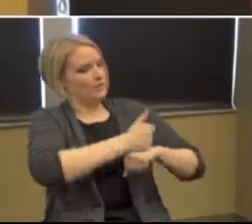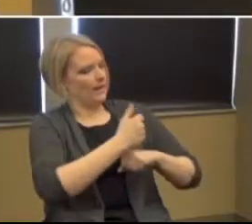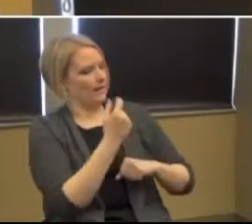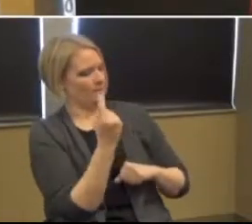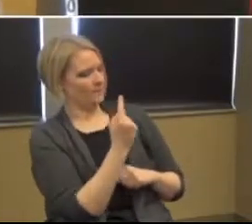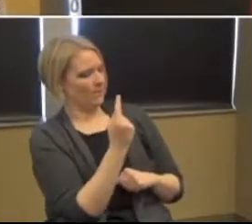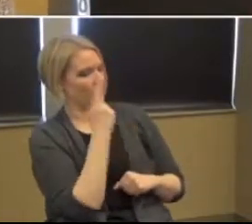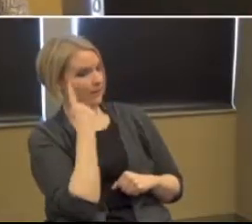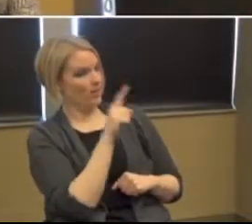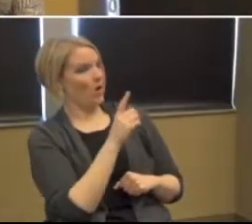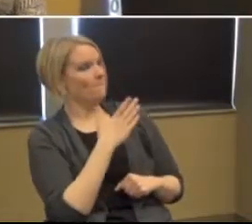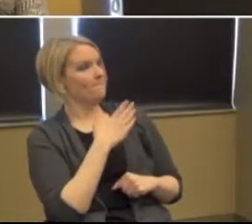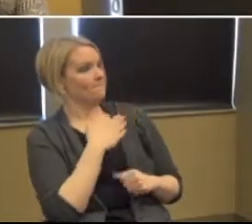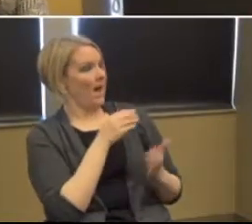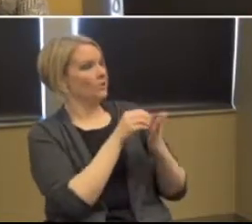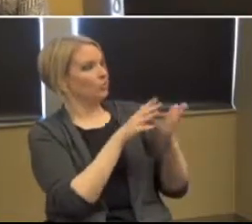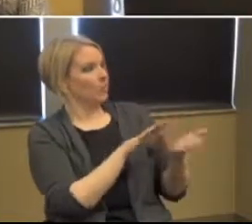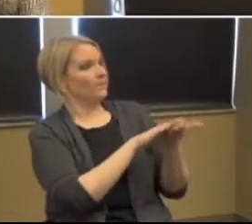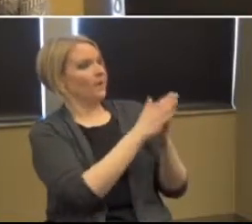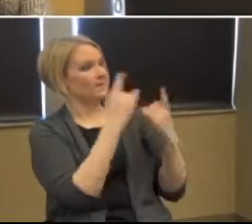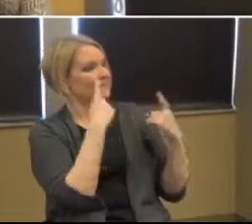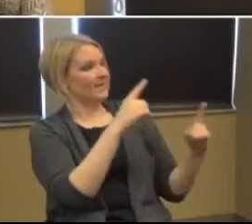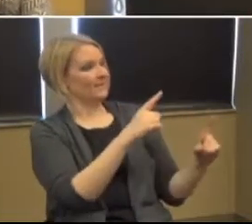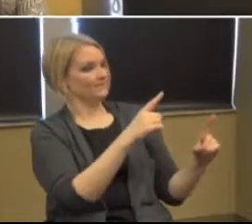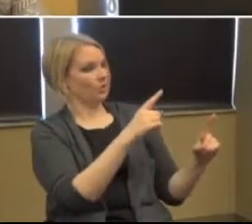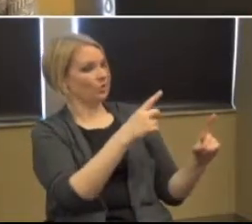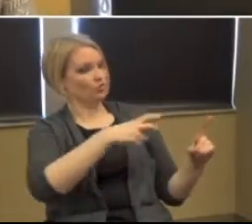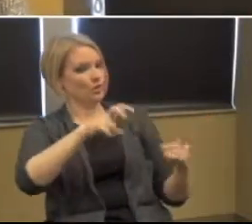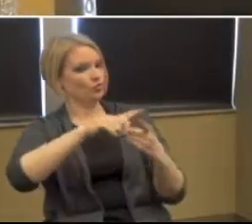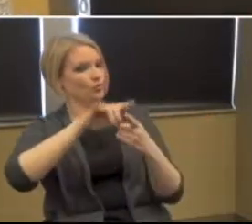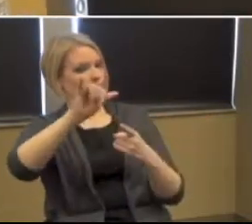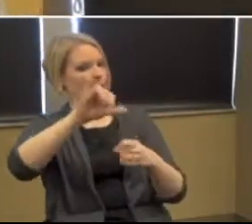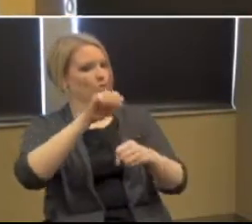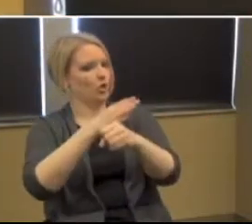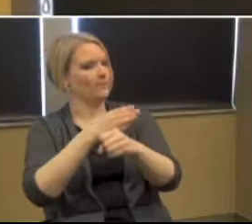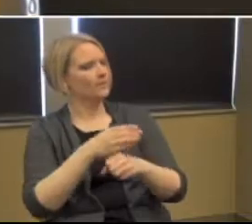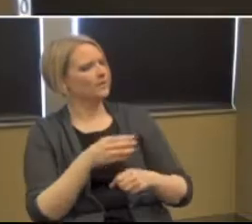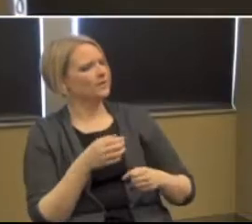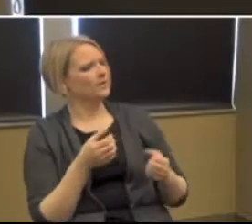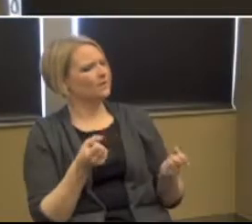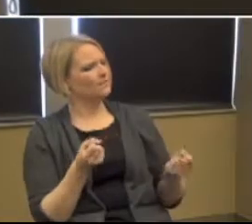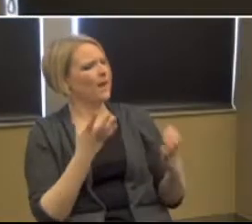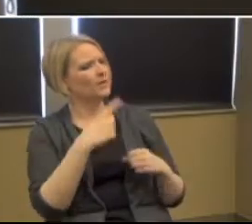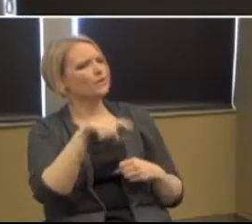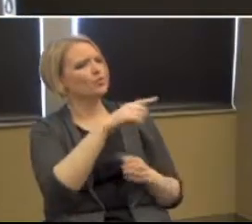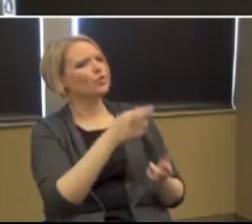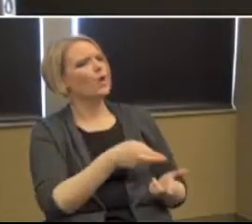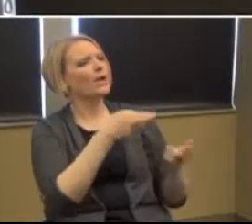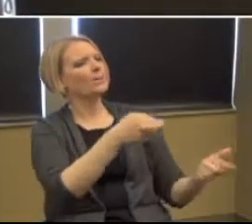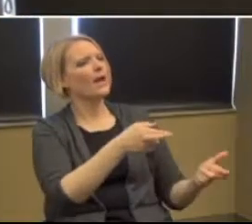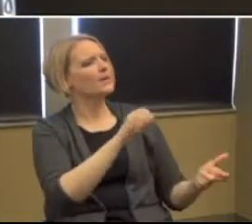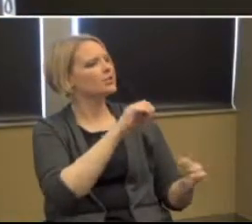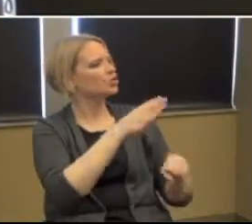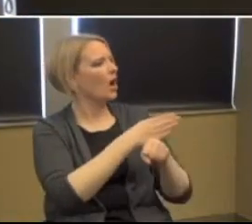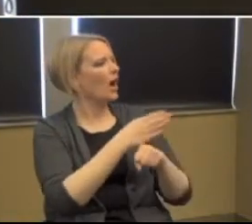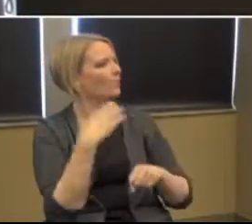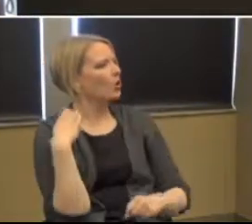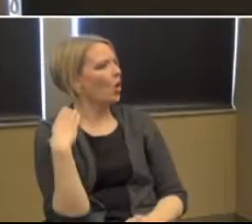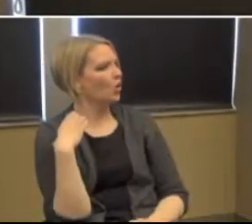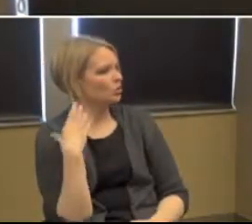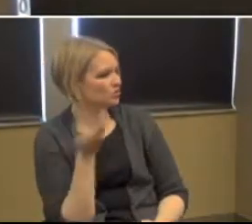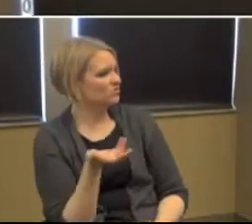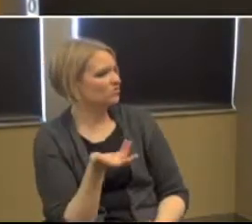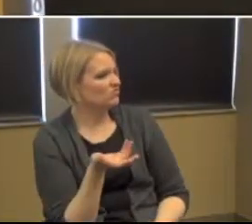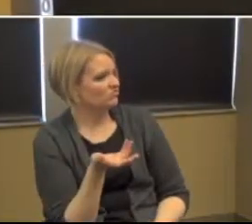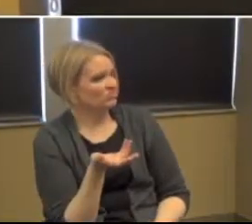to be successful in their job? Many of you probably recommend job coaches,